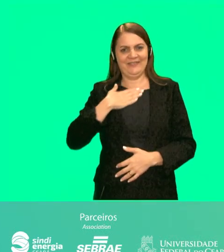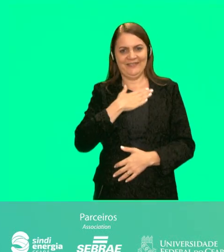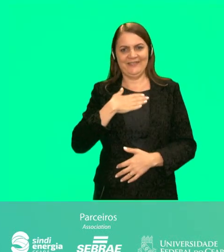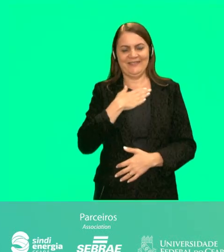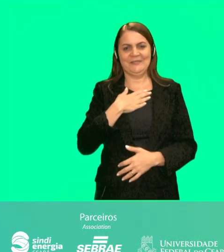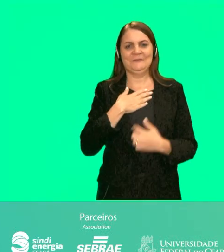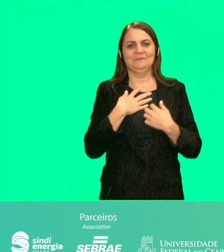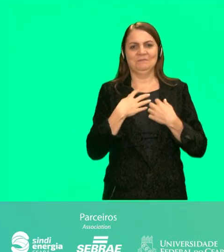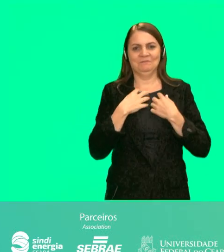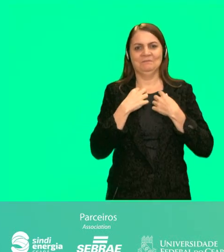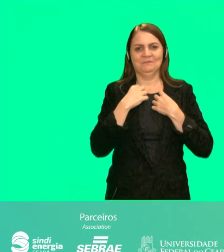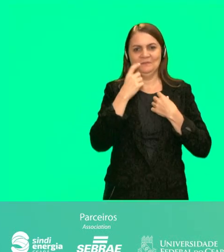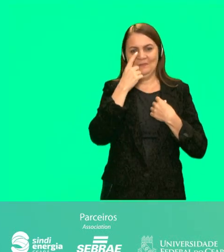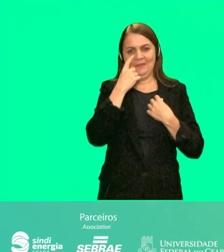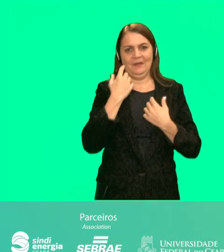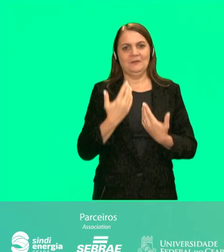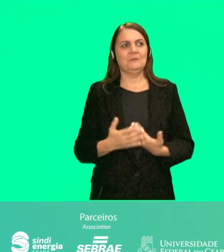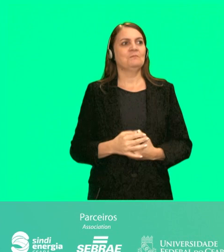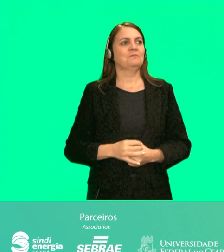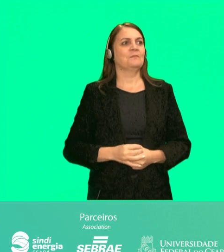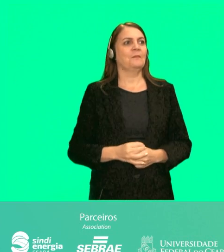joy.